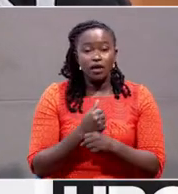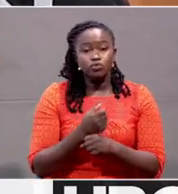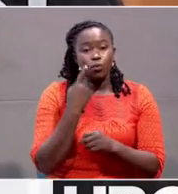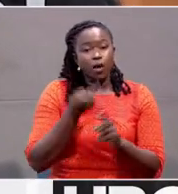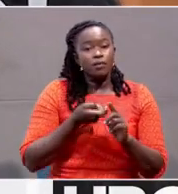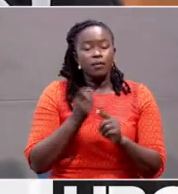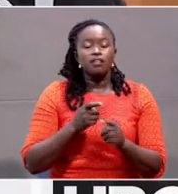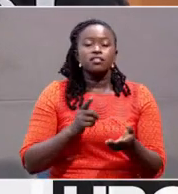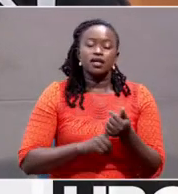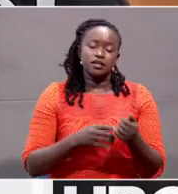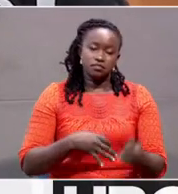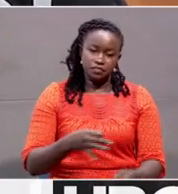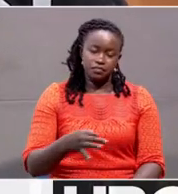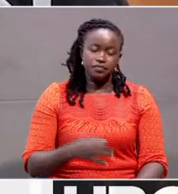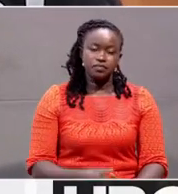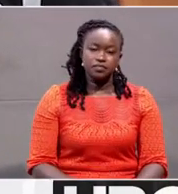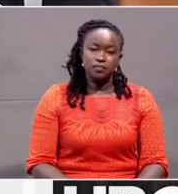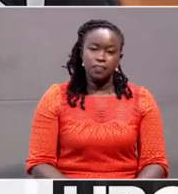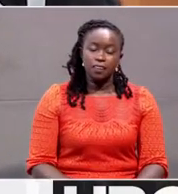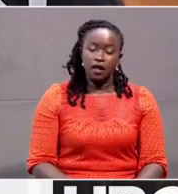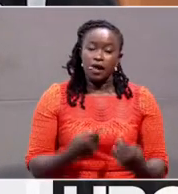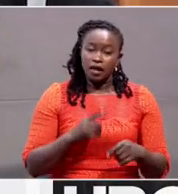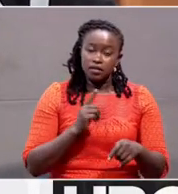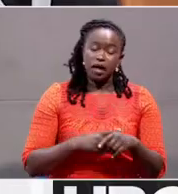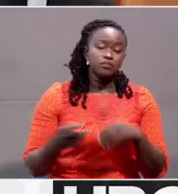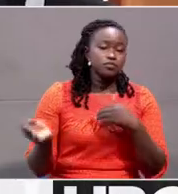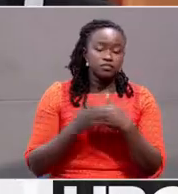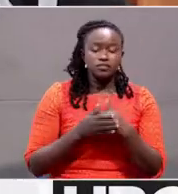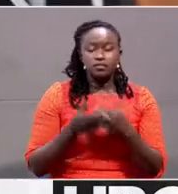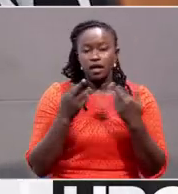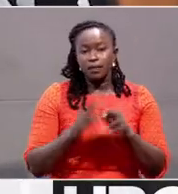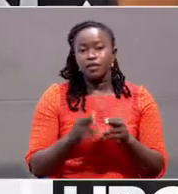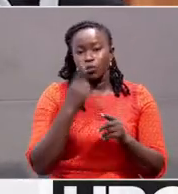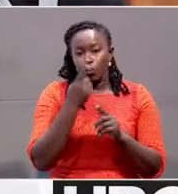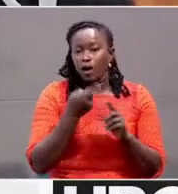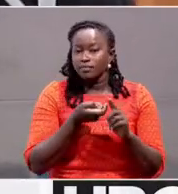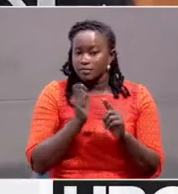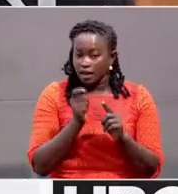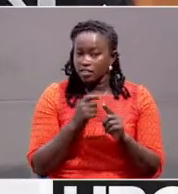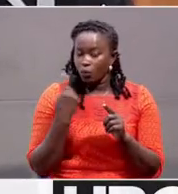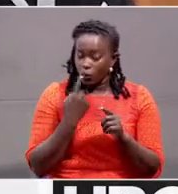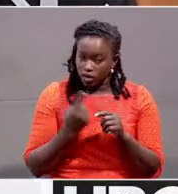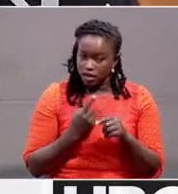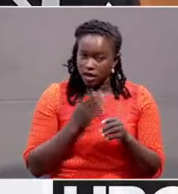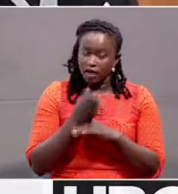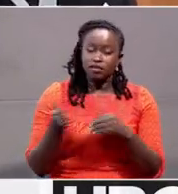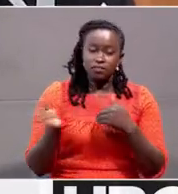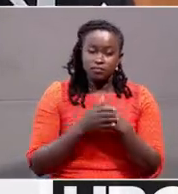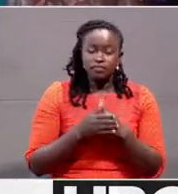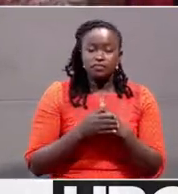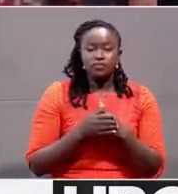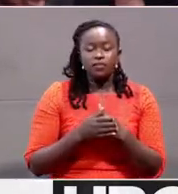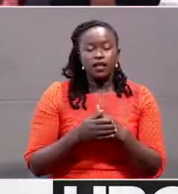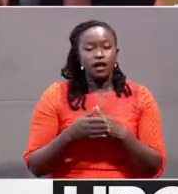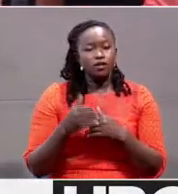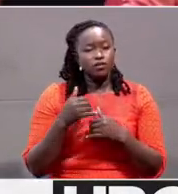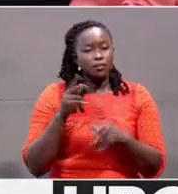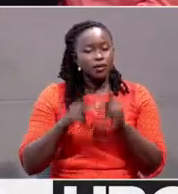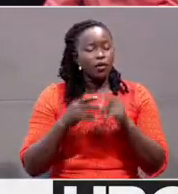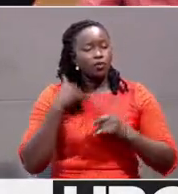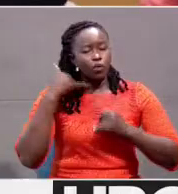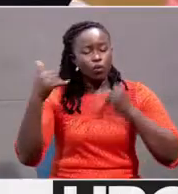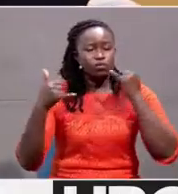month. When the lockdown happened, 1 month into the lockdown, the phone calls that were coming in